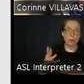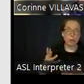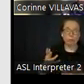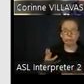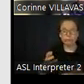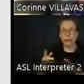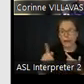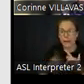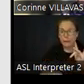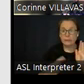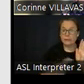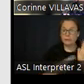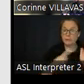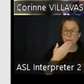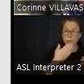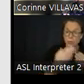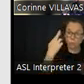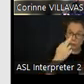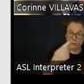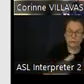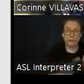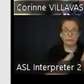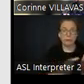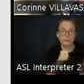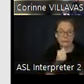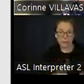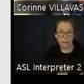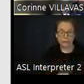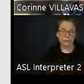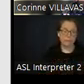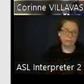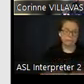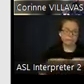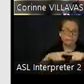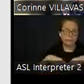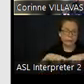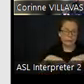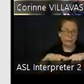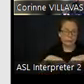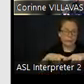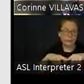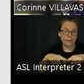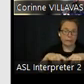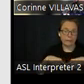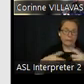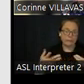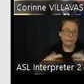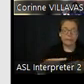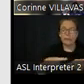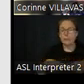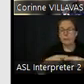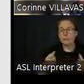unexcused. So those are kind of cohesively one idea that might interact with an unknown, which is how often things meet.